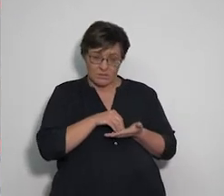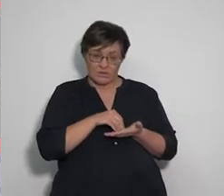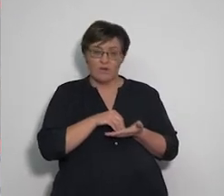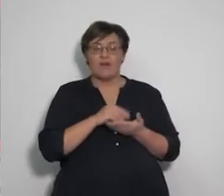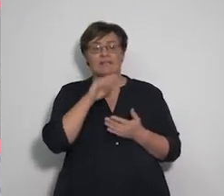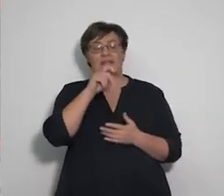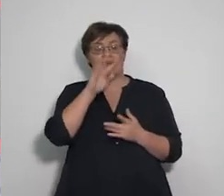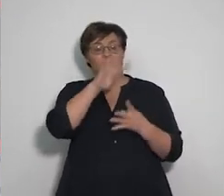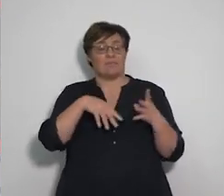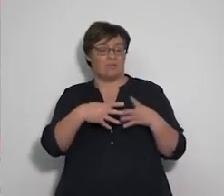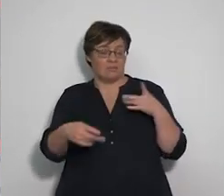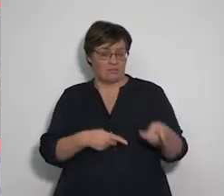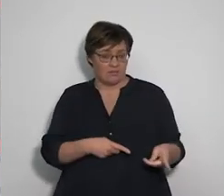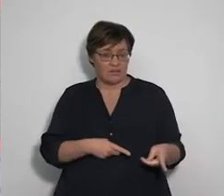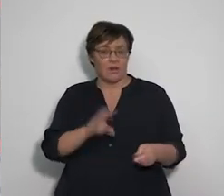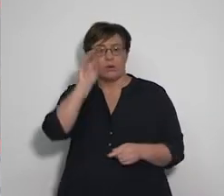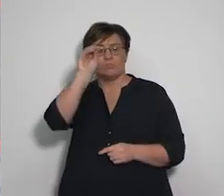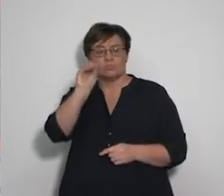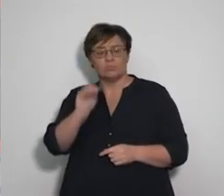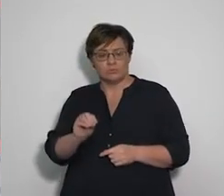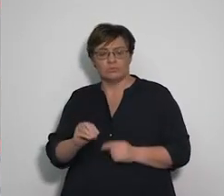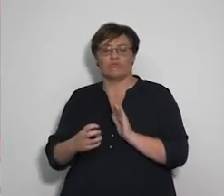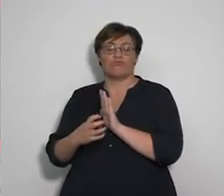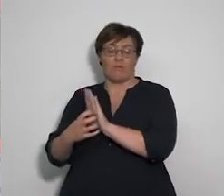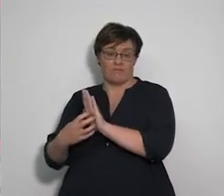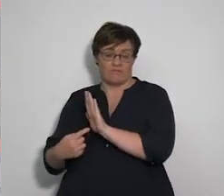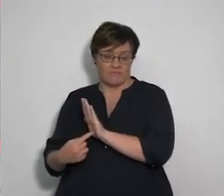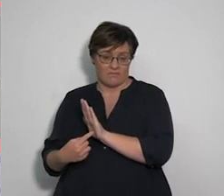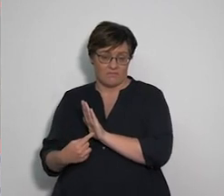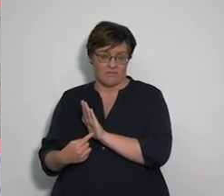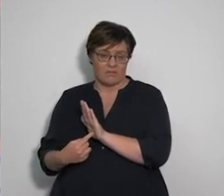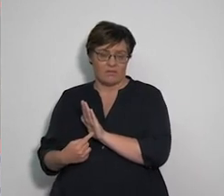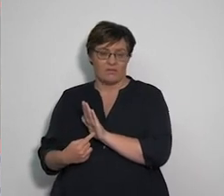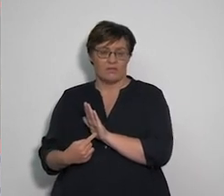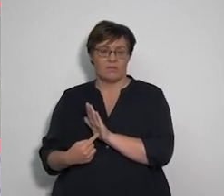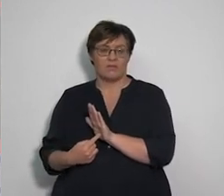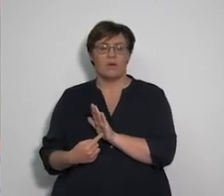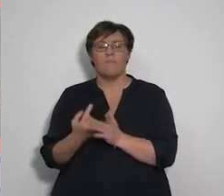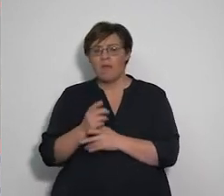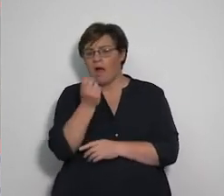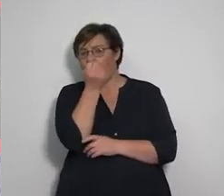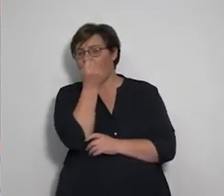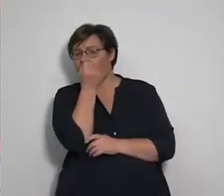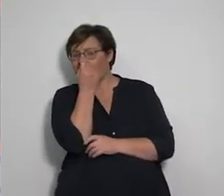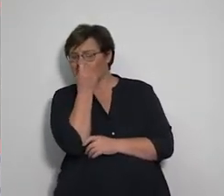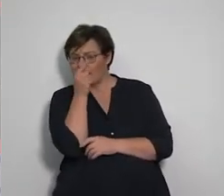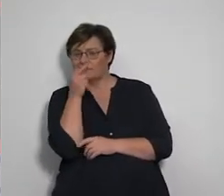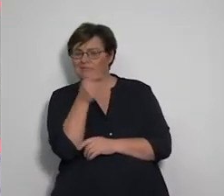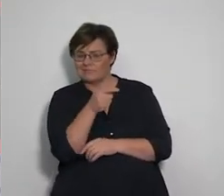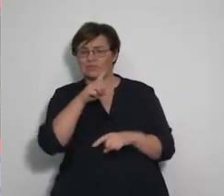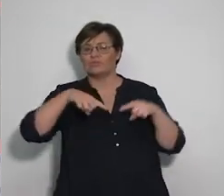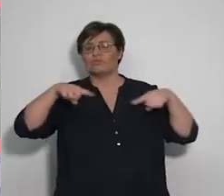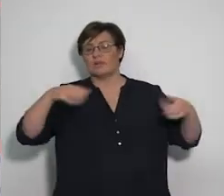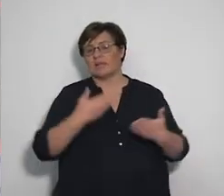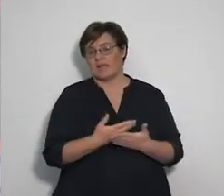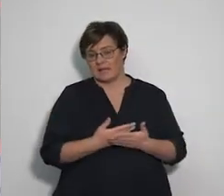information from a data table and we plotted it on a graph, we would be able to understand